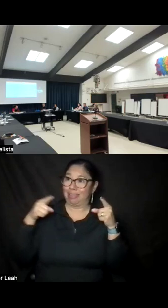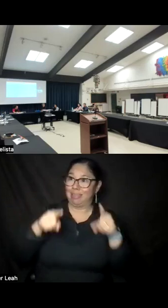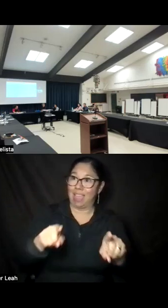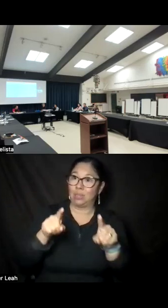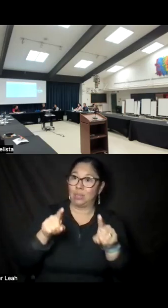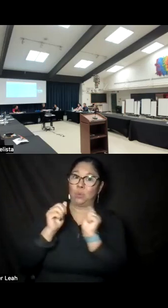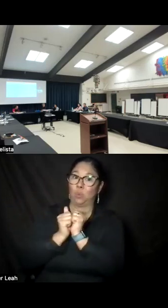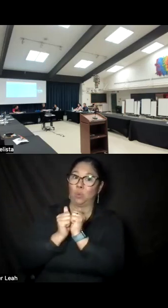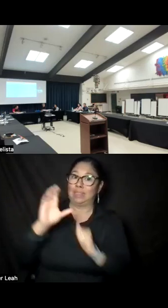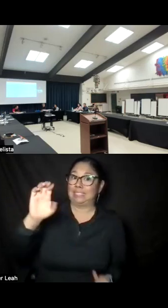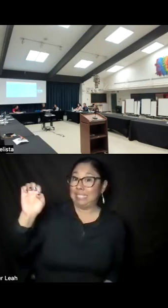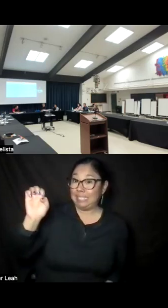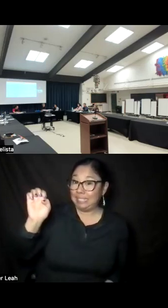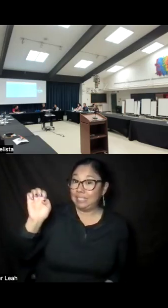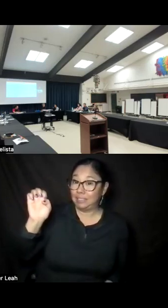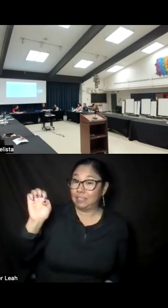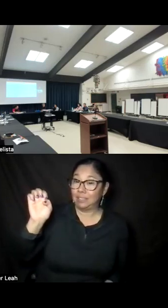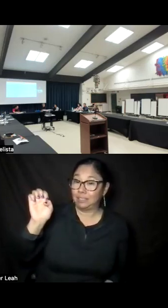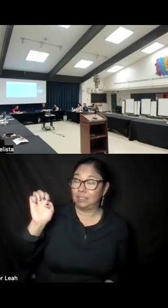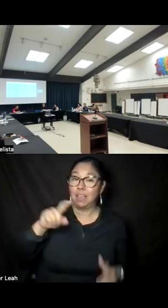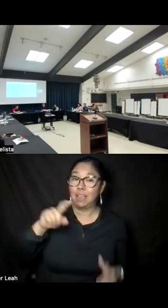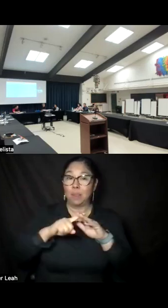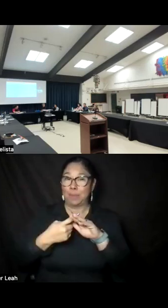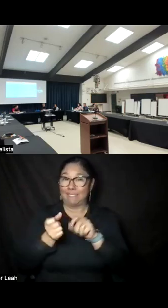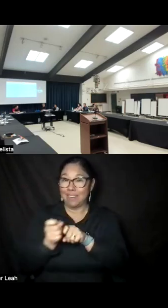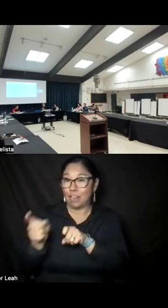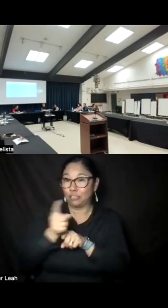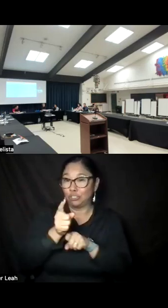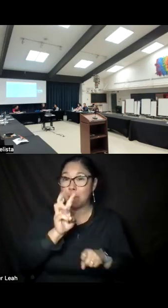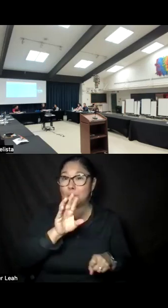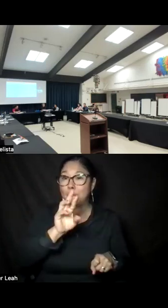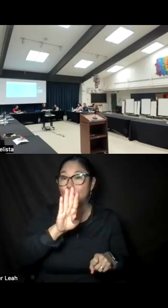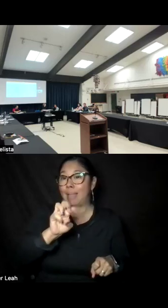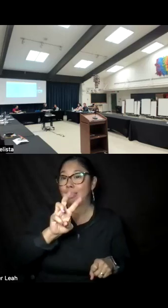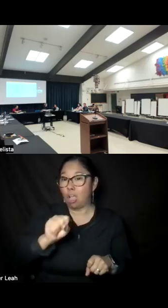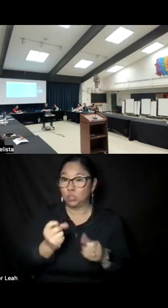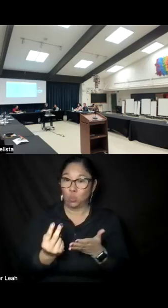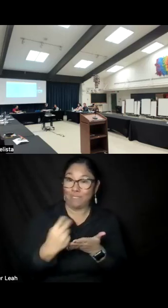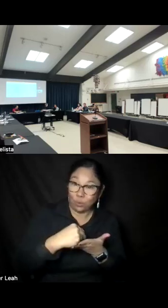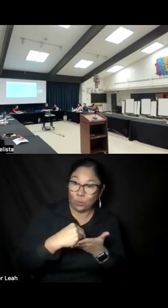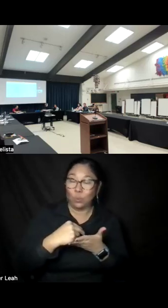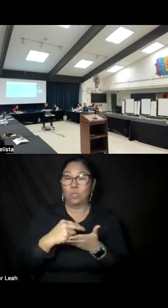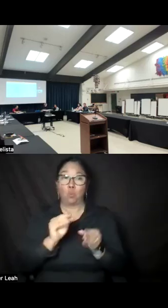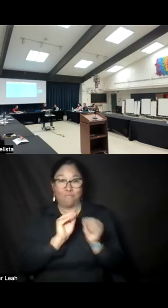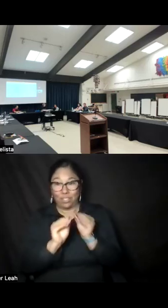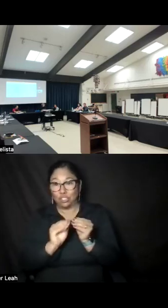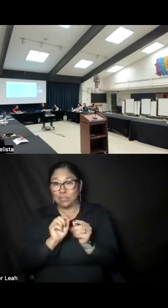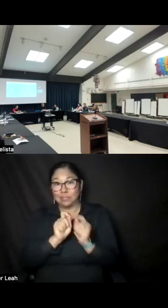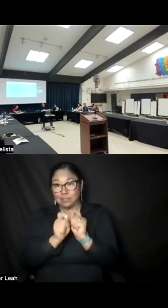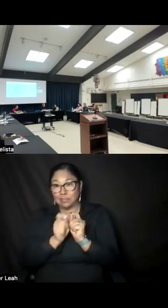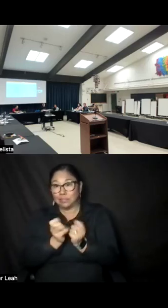So at the beginning of next year, when the bylaws are reviewed and revisions are proposed, that will